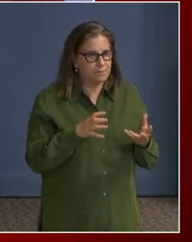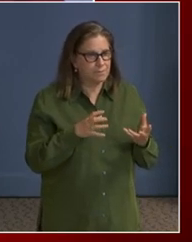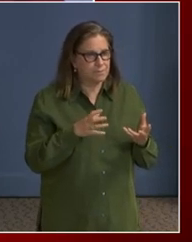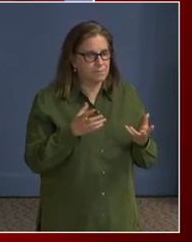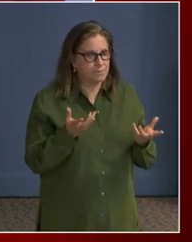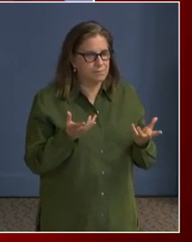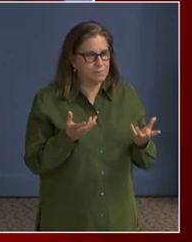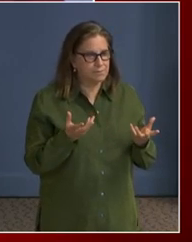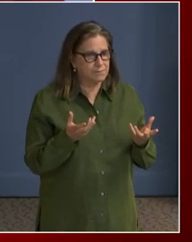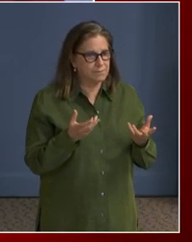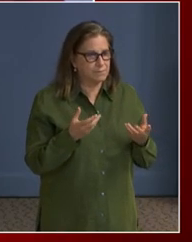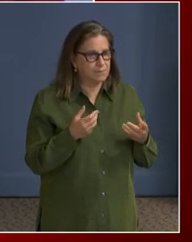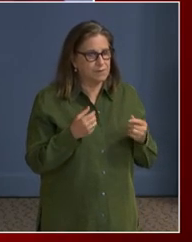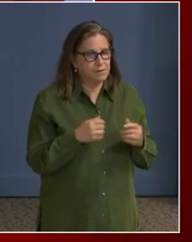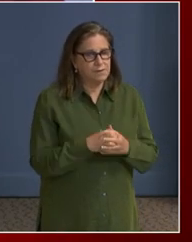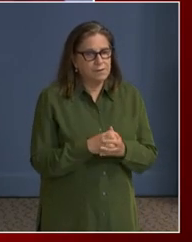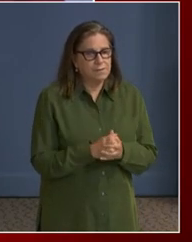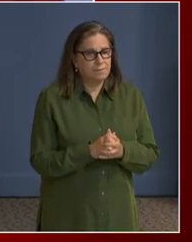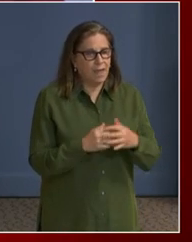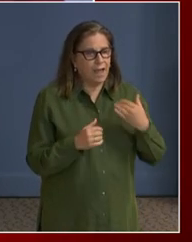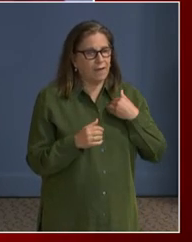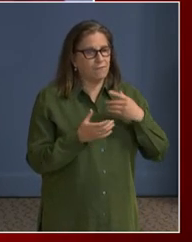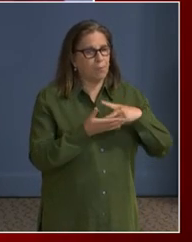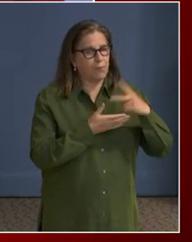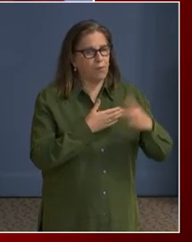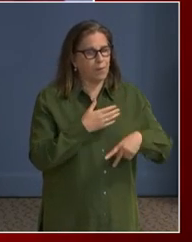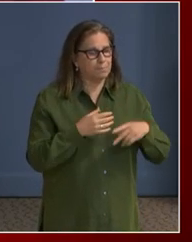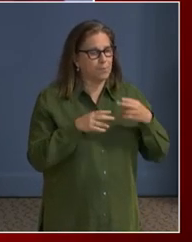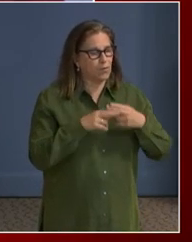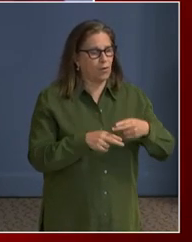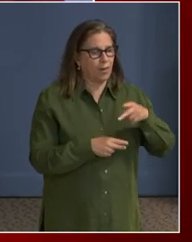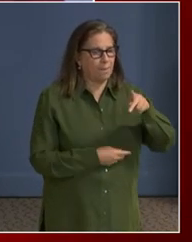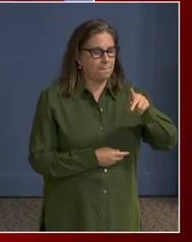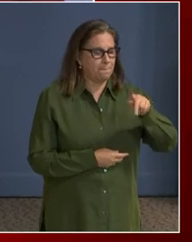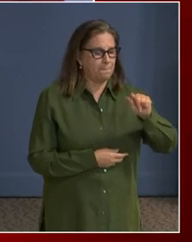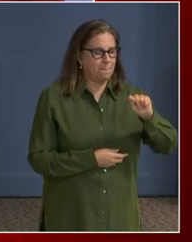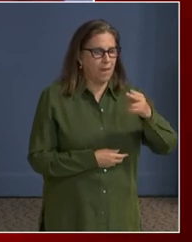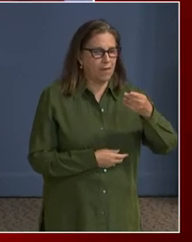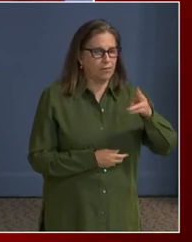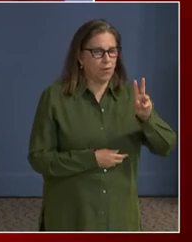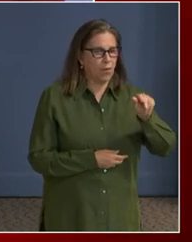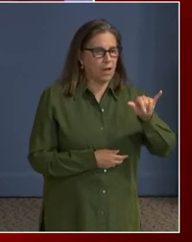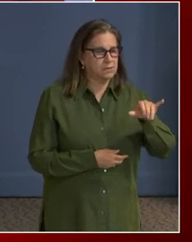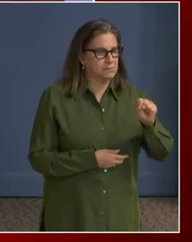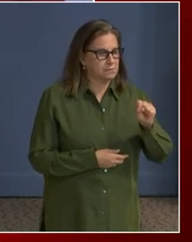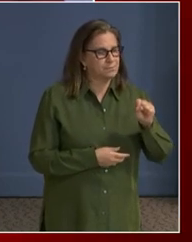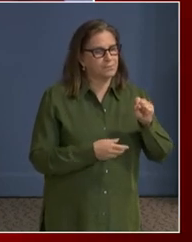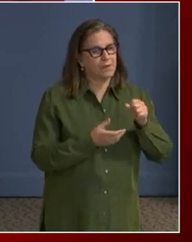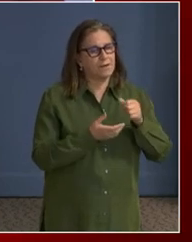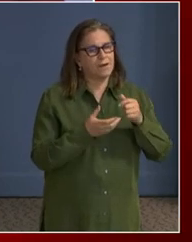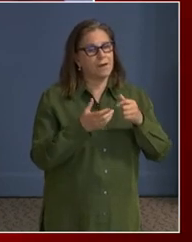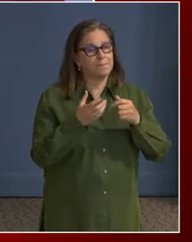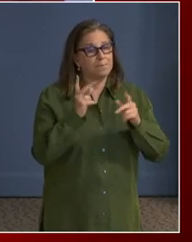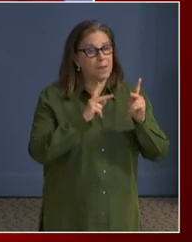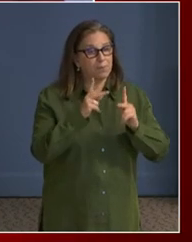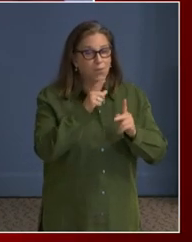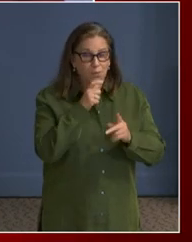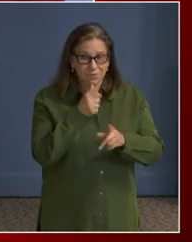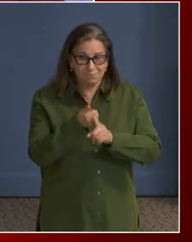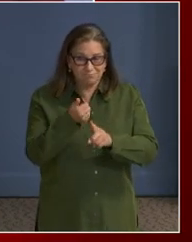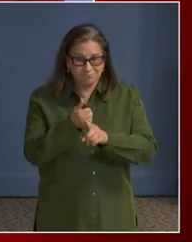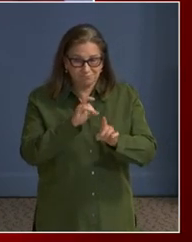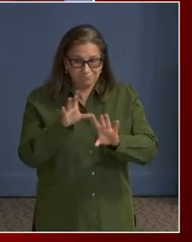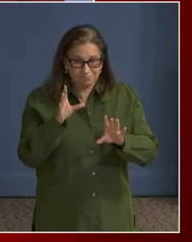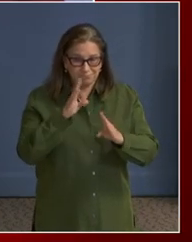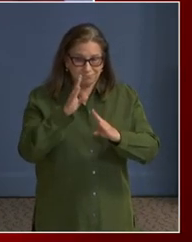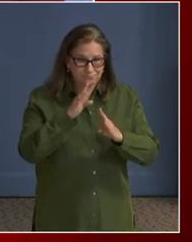pathways that acknowledge that there are a small group of people who, if we can help them get on the